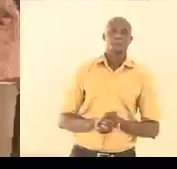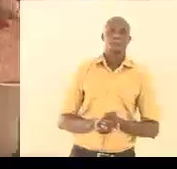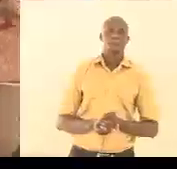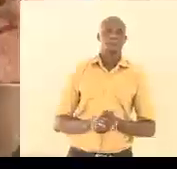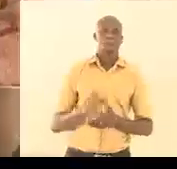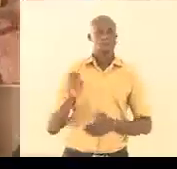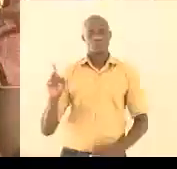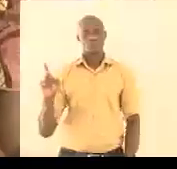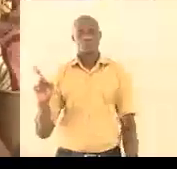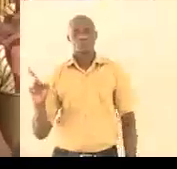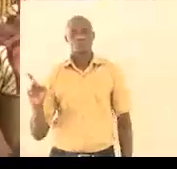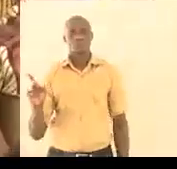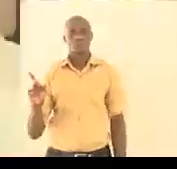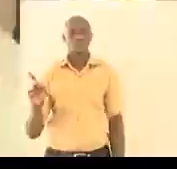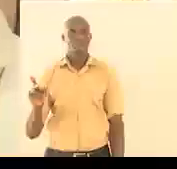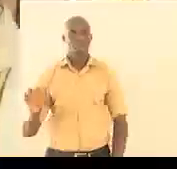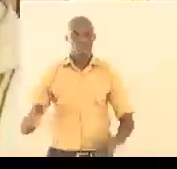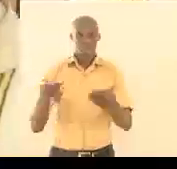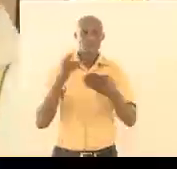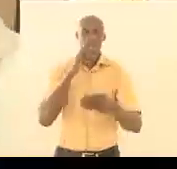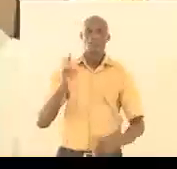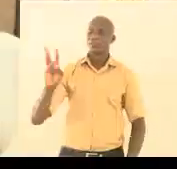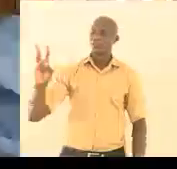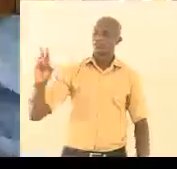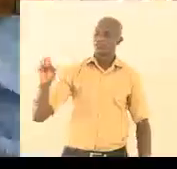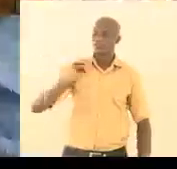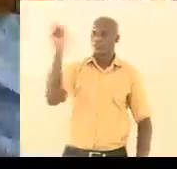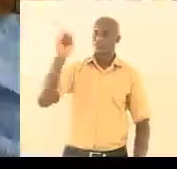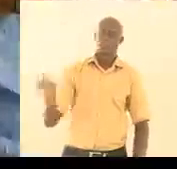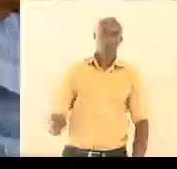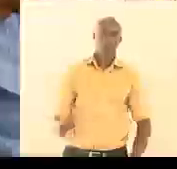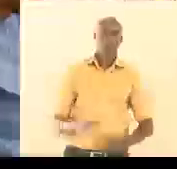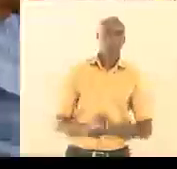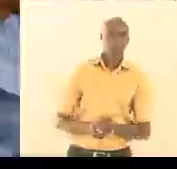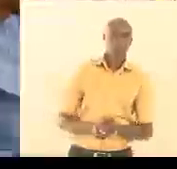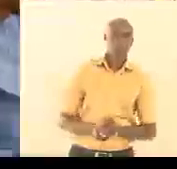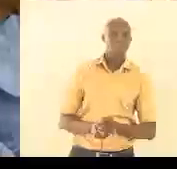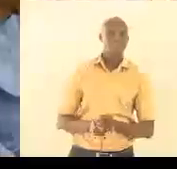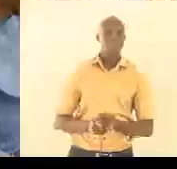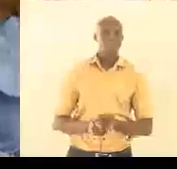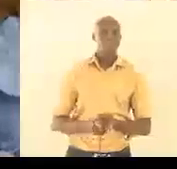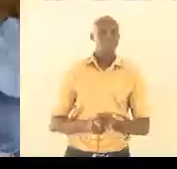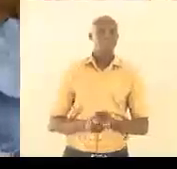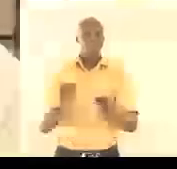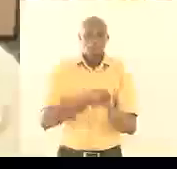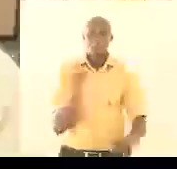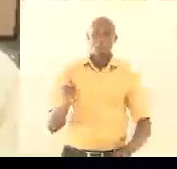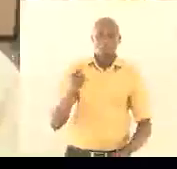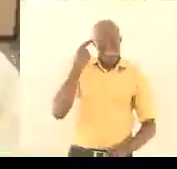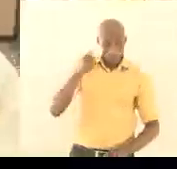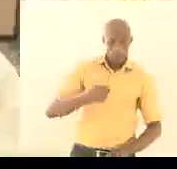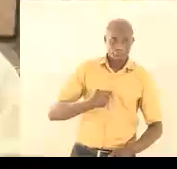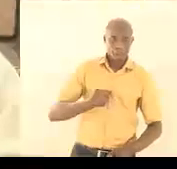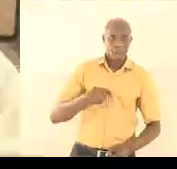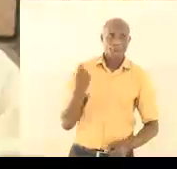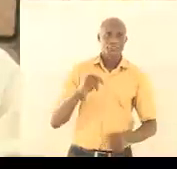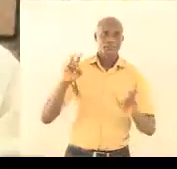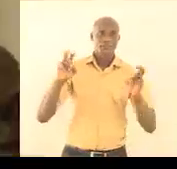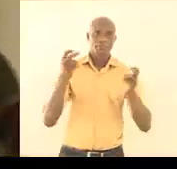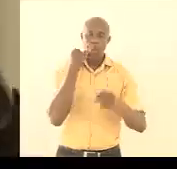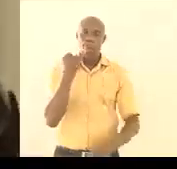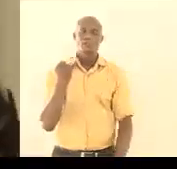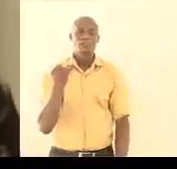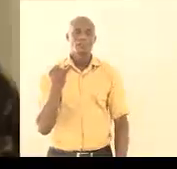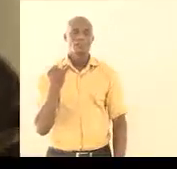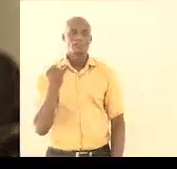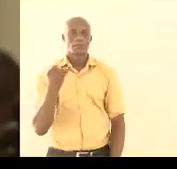That's what I think. Okay, give her 60% applause. Yes, Inya. I think for me, the theme